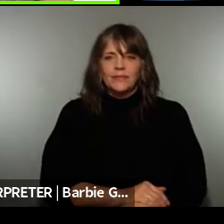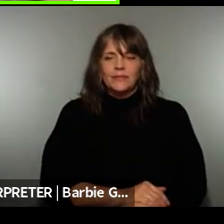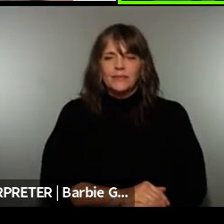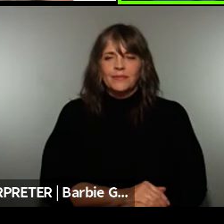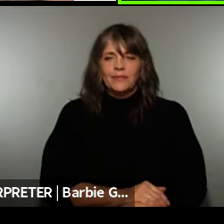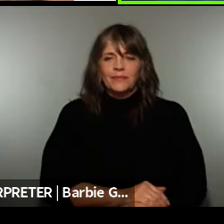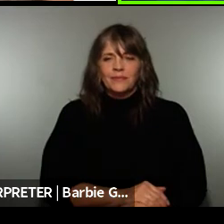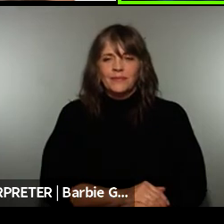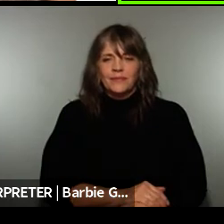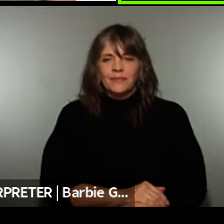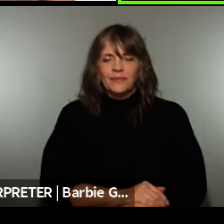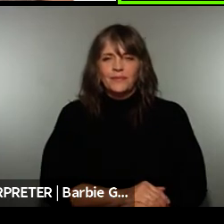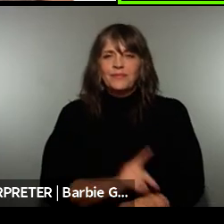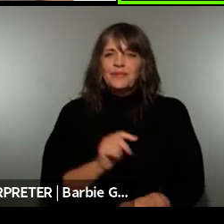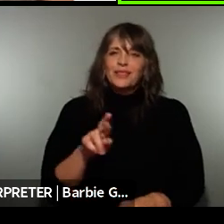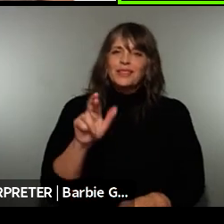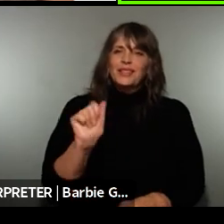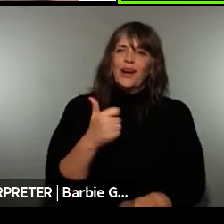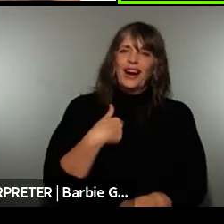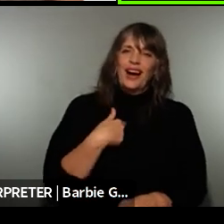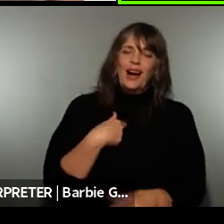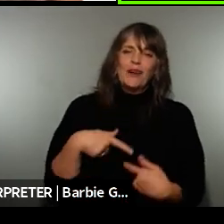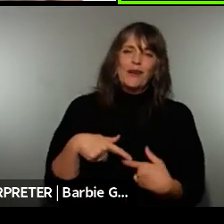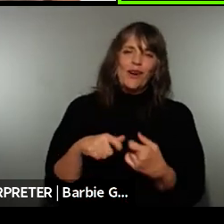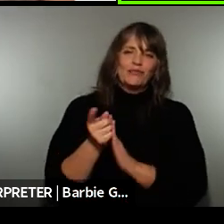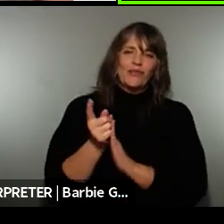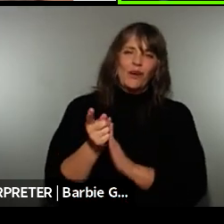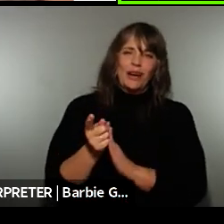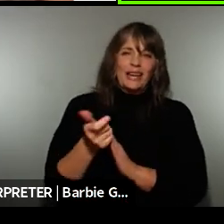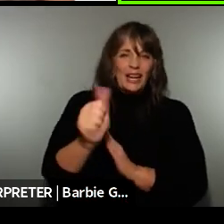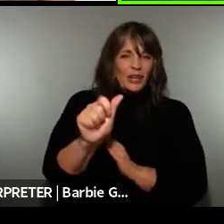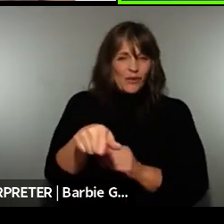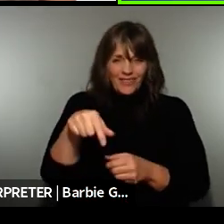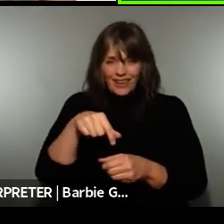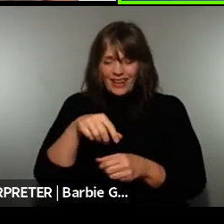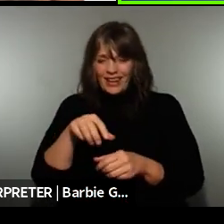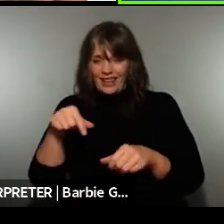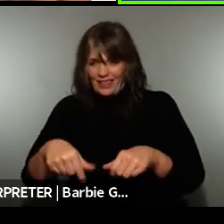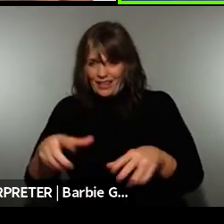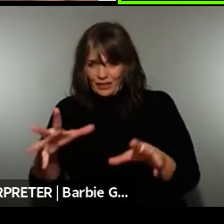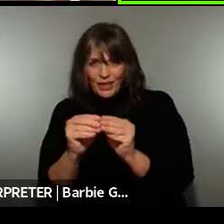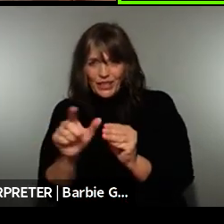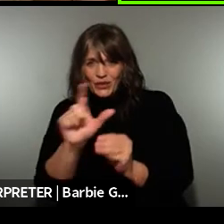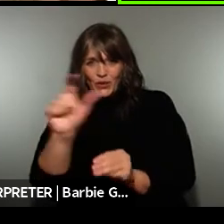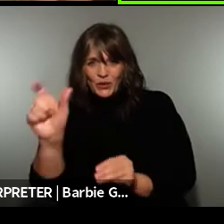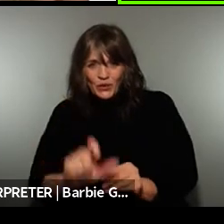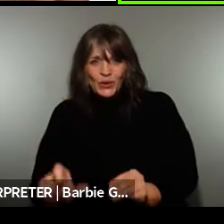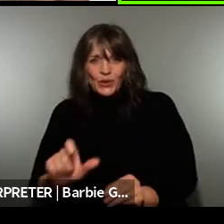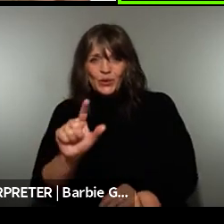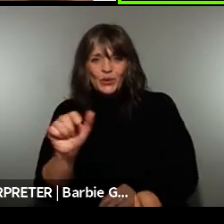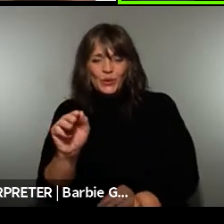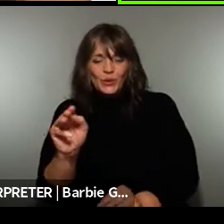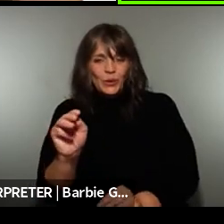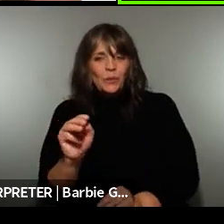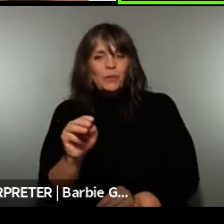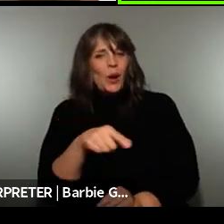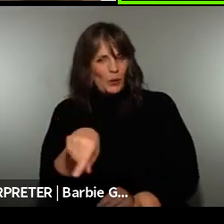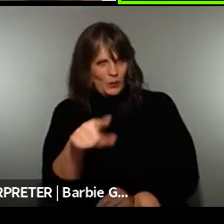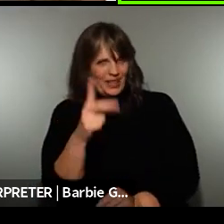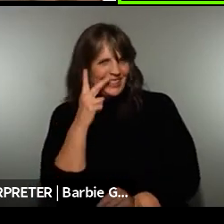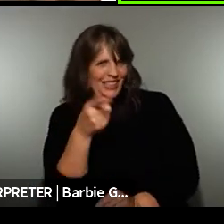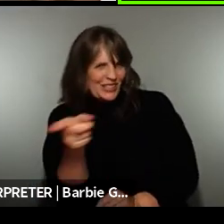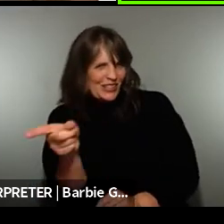I also want to take this moment for anyone who is with us in the Zoom room right now, which we see you anyway. If